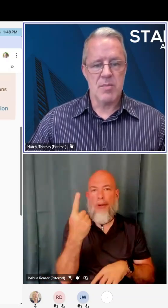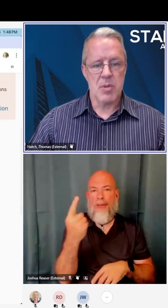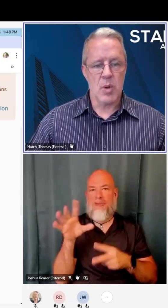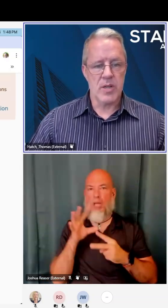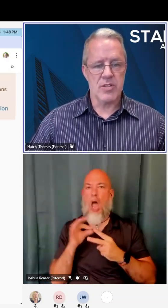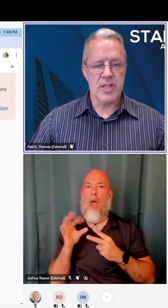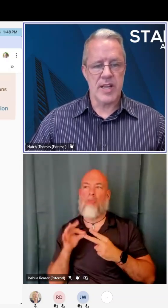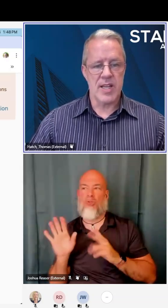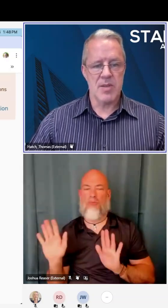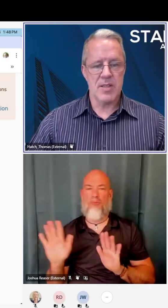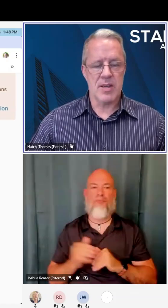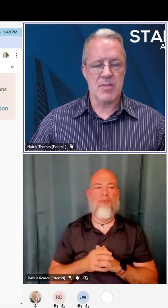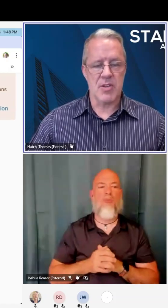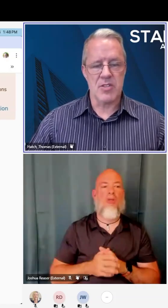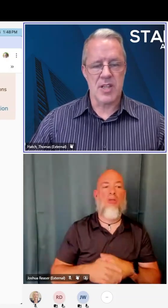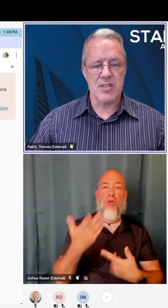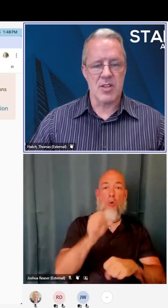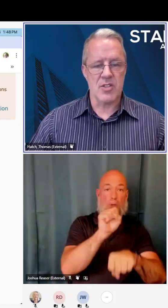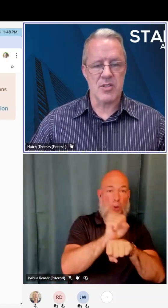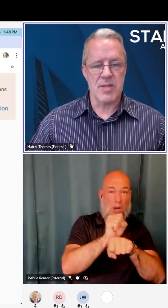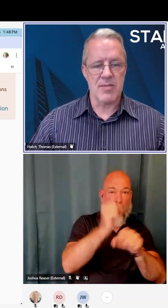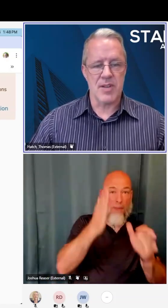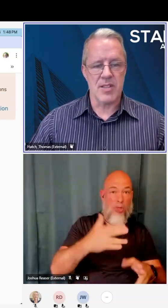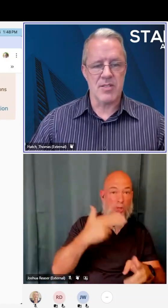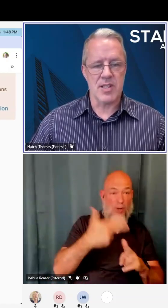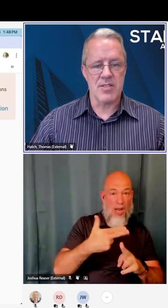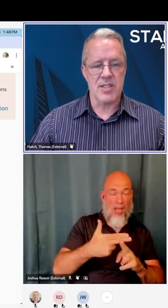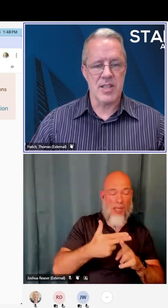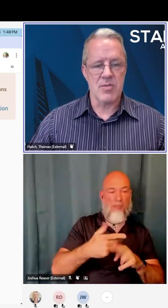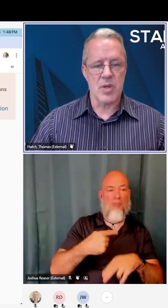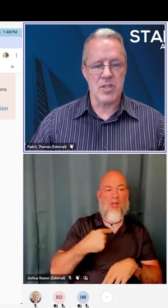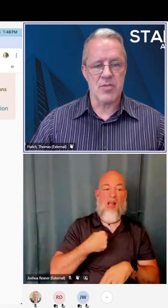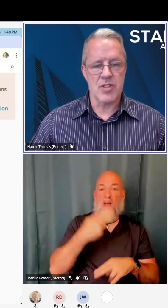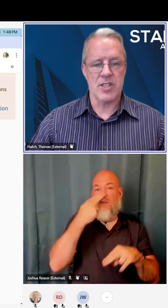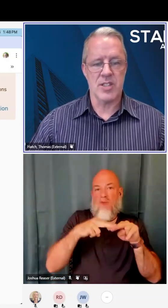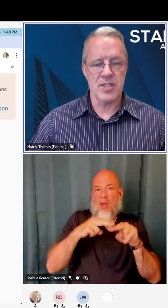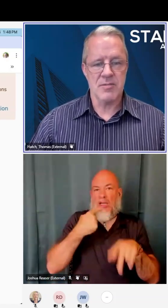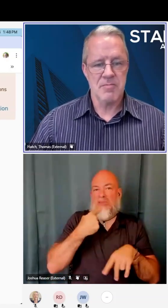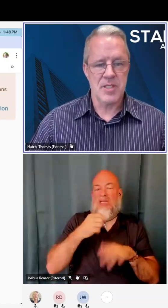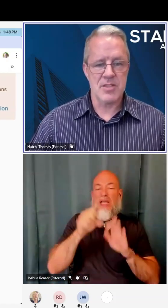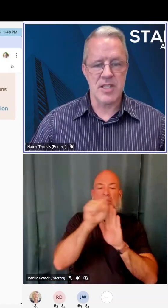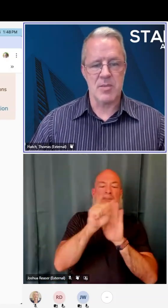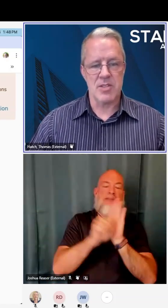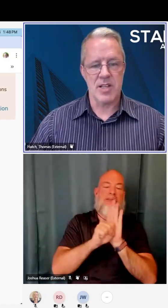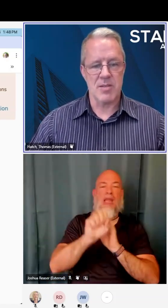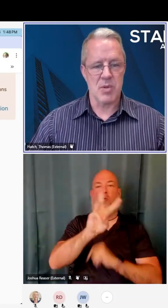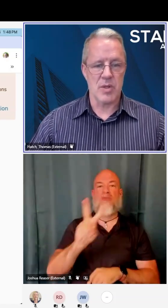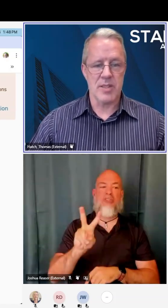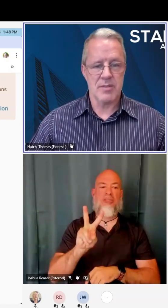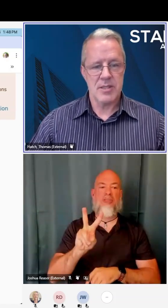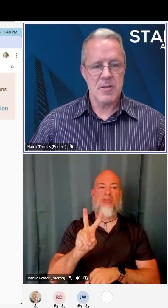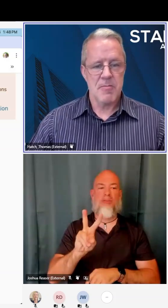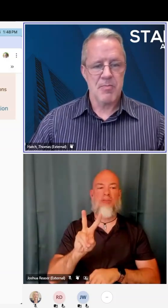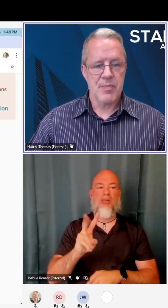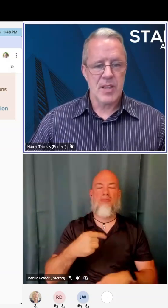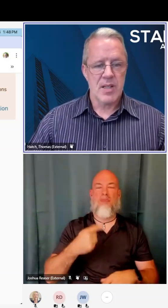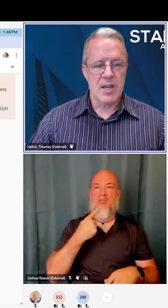what is the employer's name? For this case, I'll just have fun and say the state of West Virginia. Let's say I'm a state